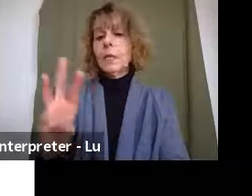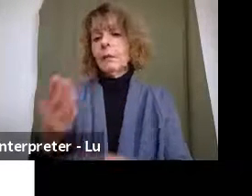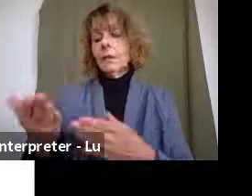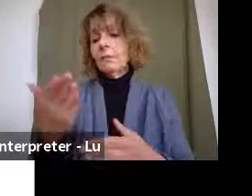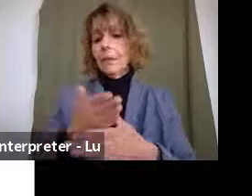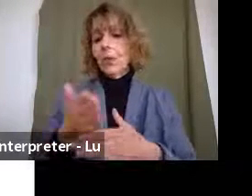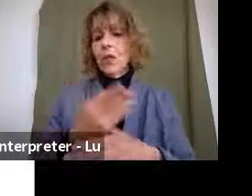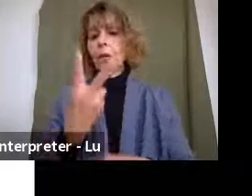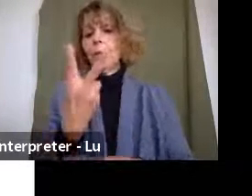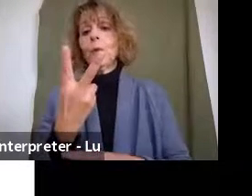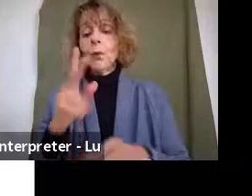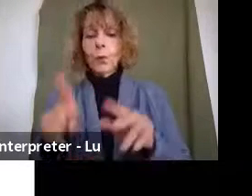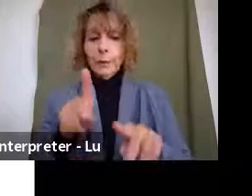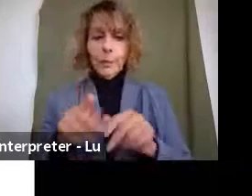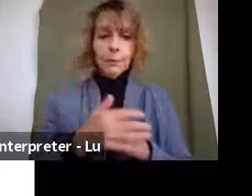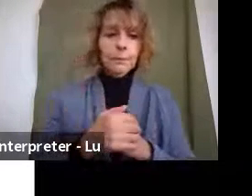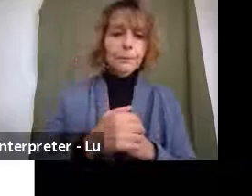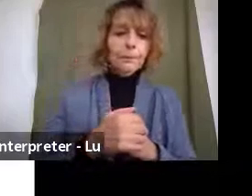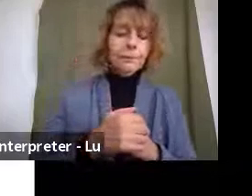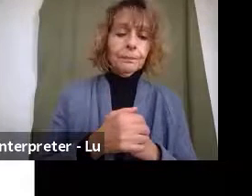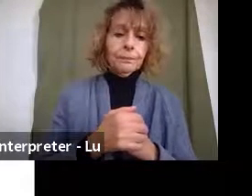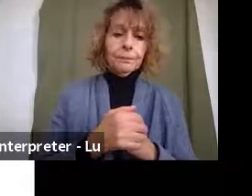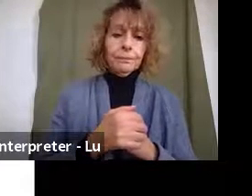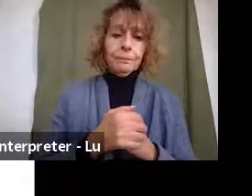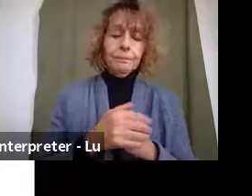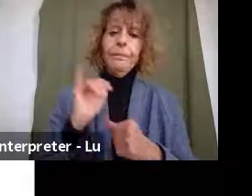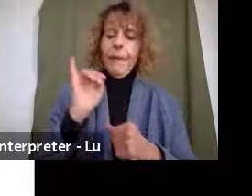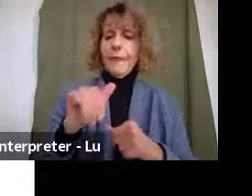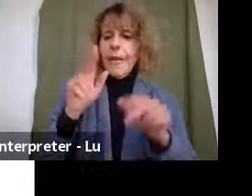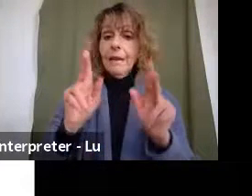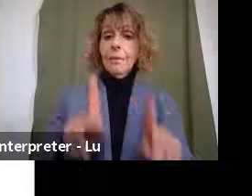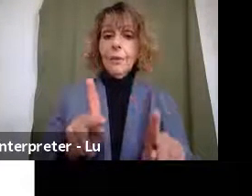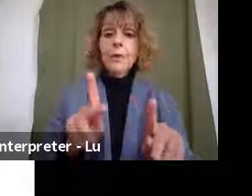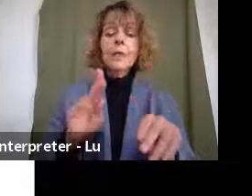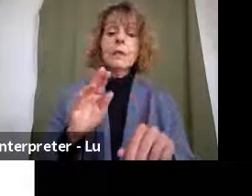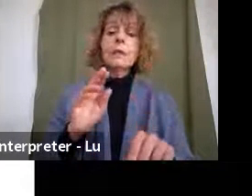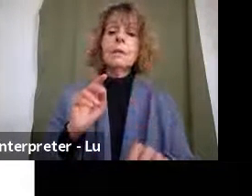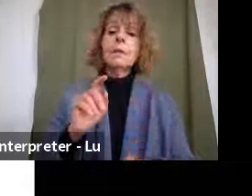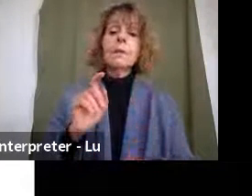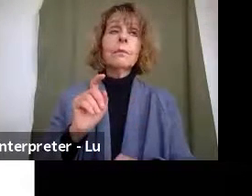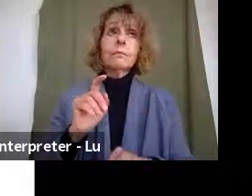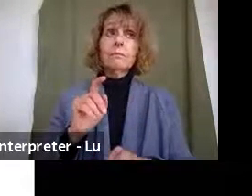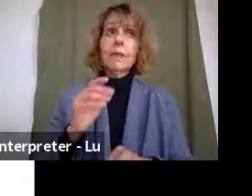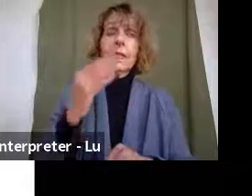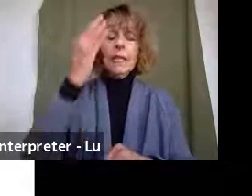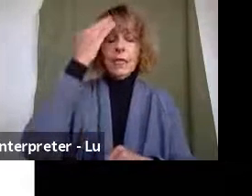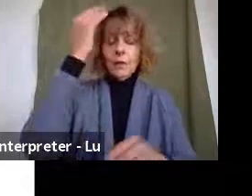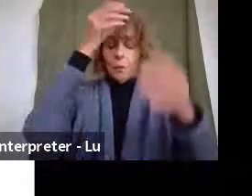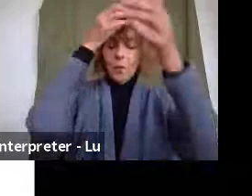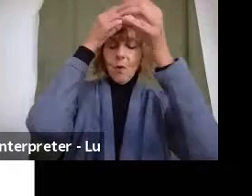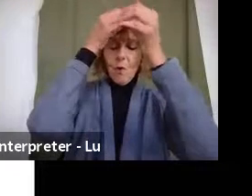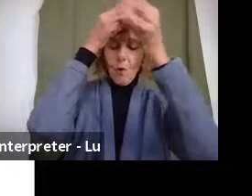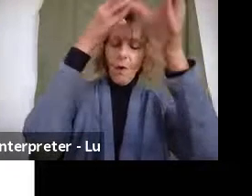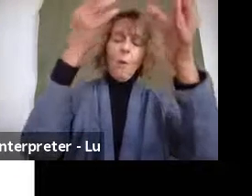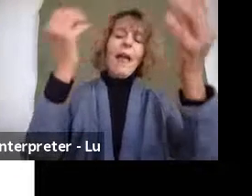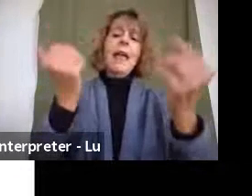to answer all questions and assist staff regarding anything having to do with auxiliary aids and services, know where they